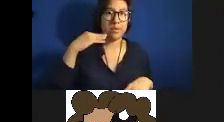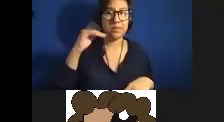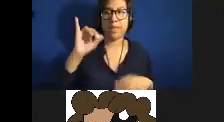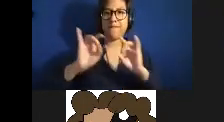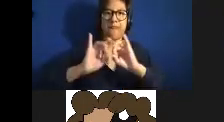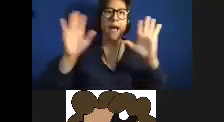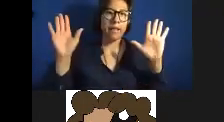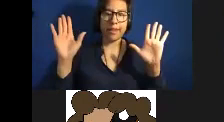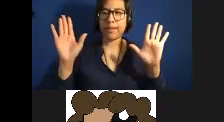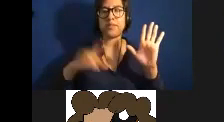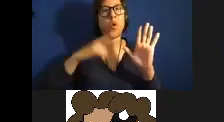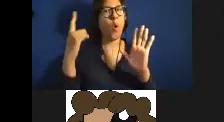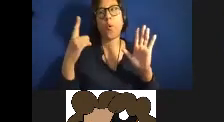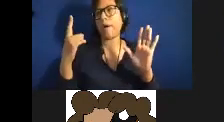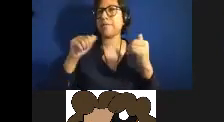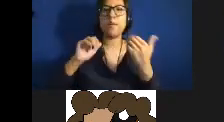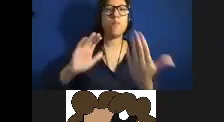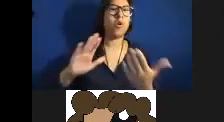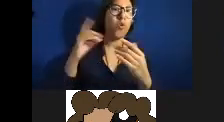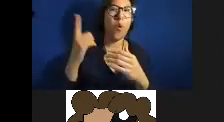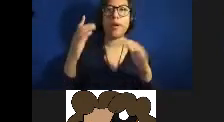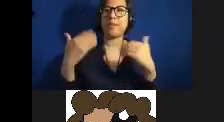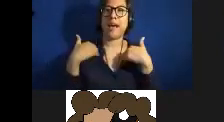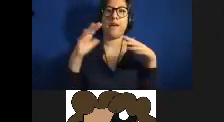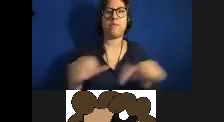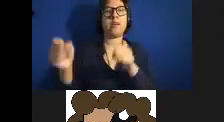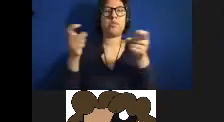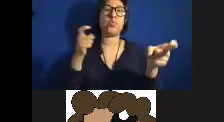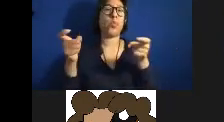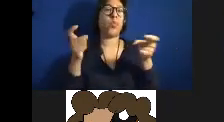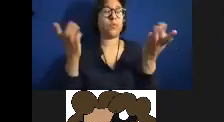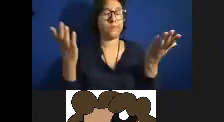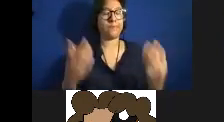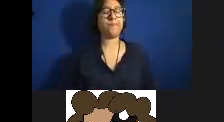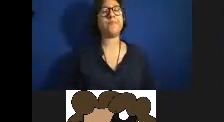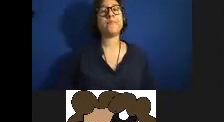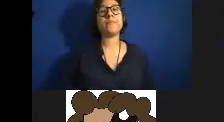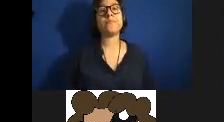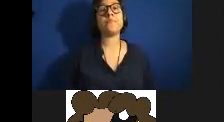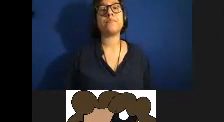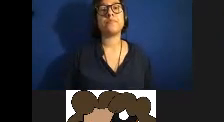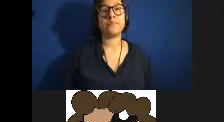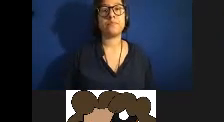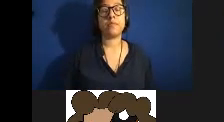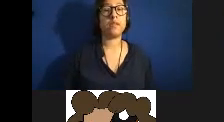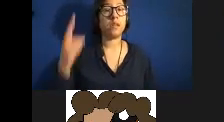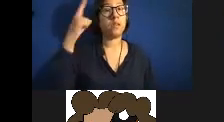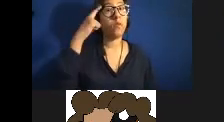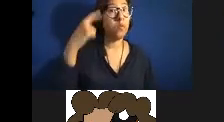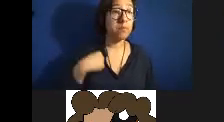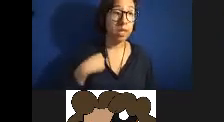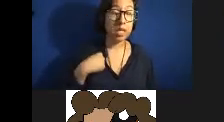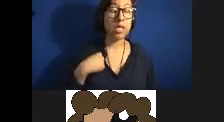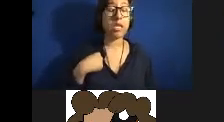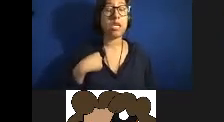is supposed to be the way. I think for me, when I began to start to